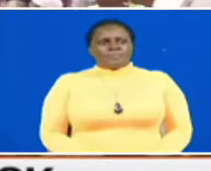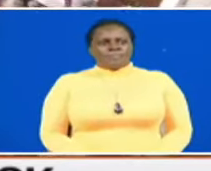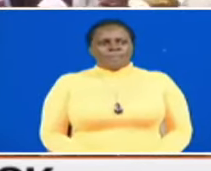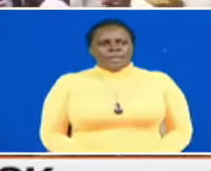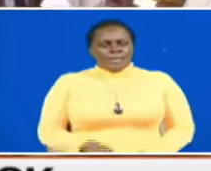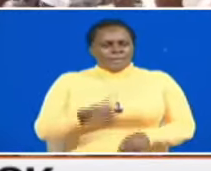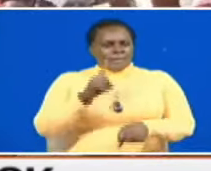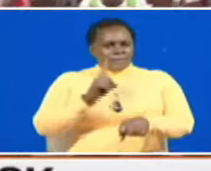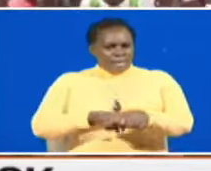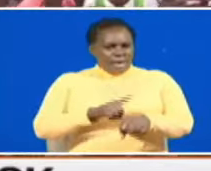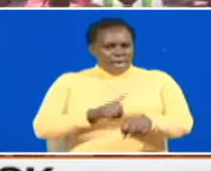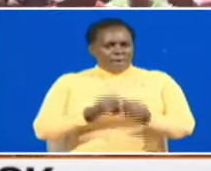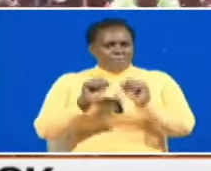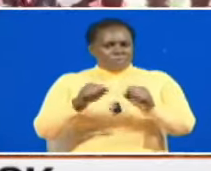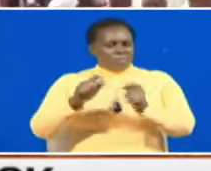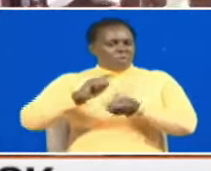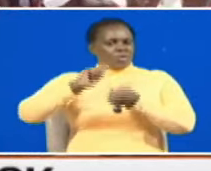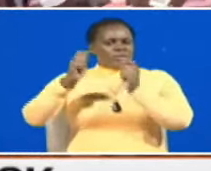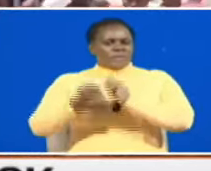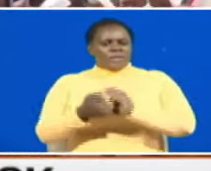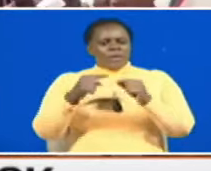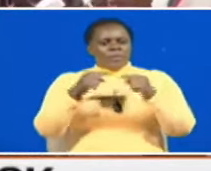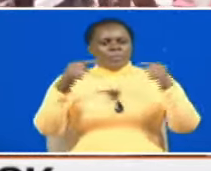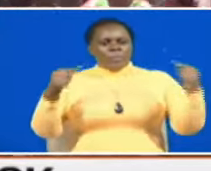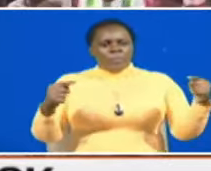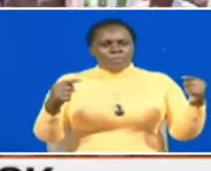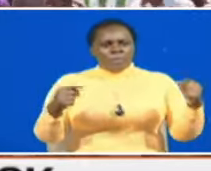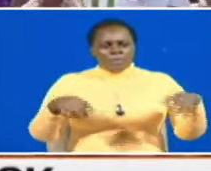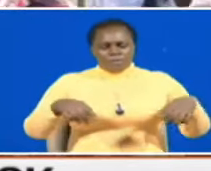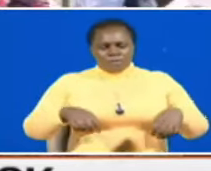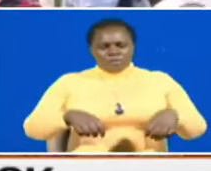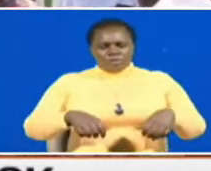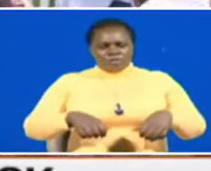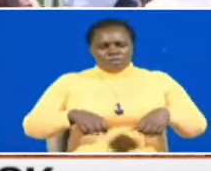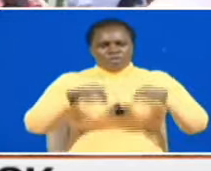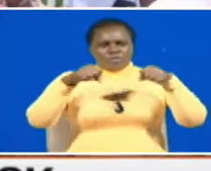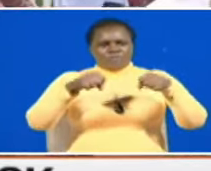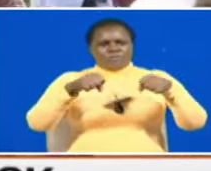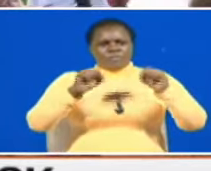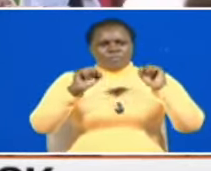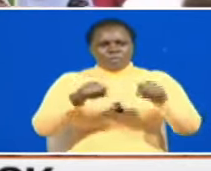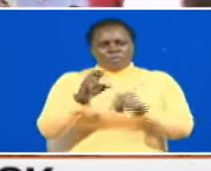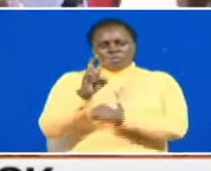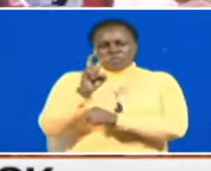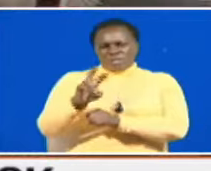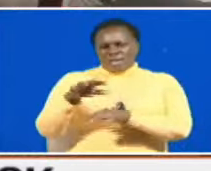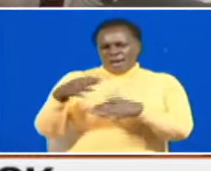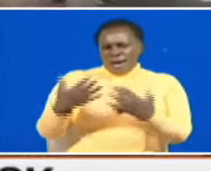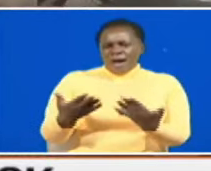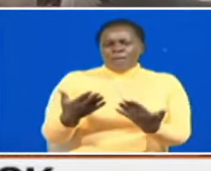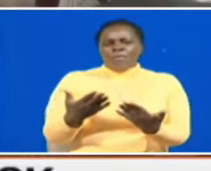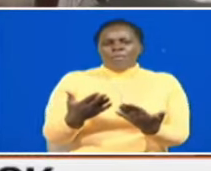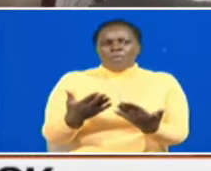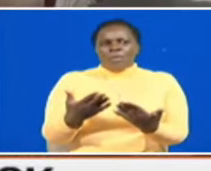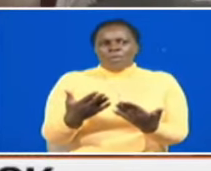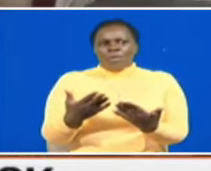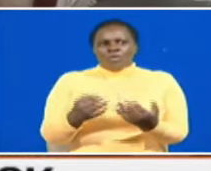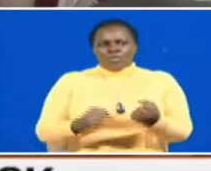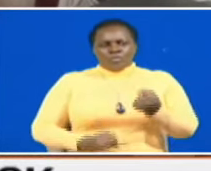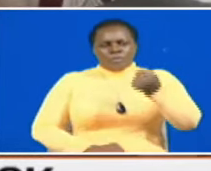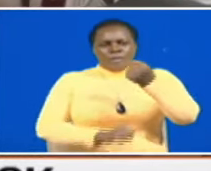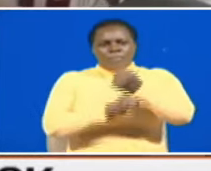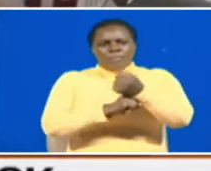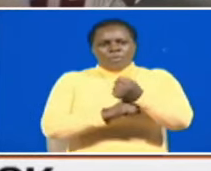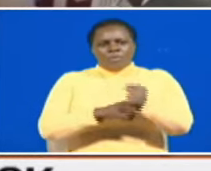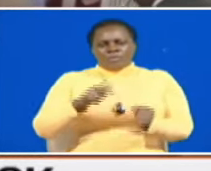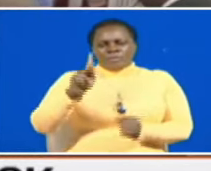If time could be turned back, opposition chief Raila Odinga could be exploiting every available opportunity to bash the Kenya